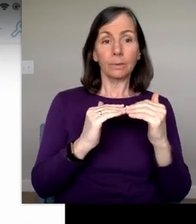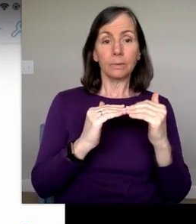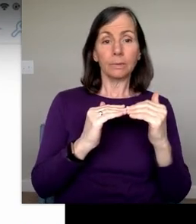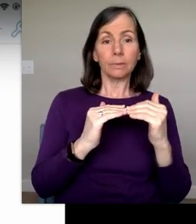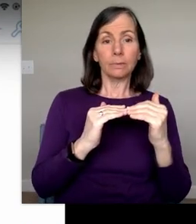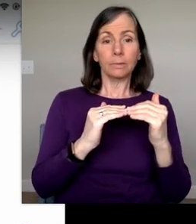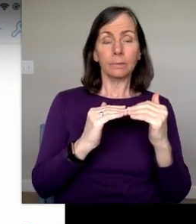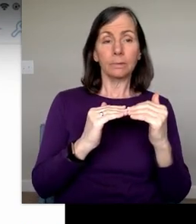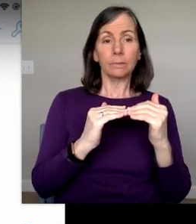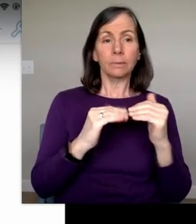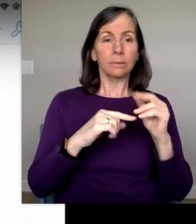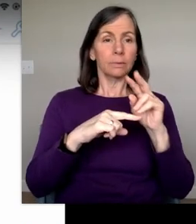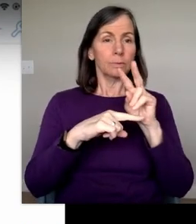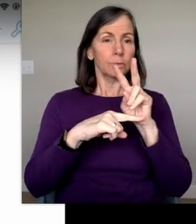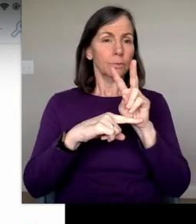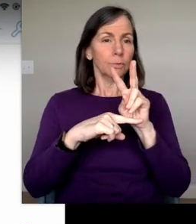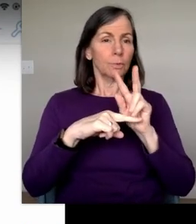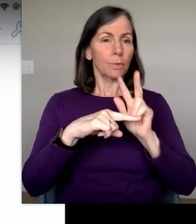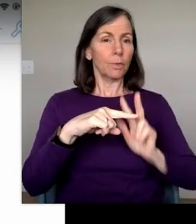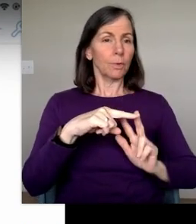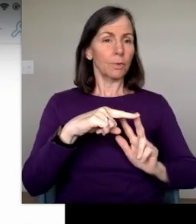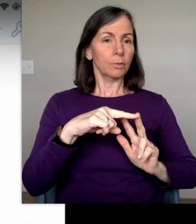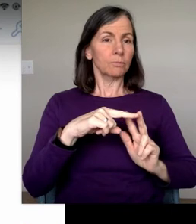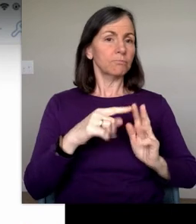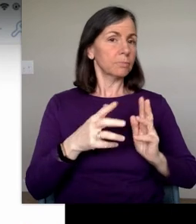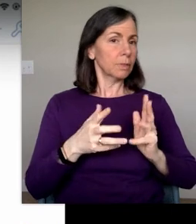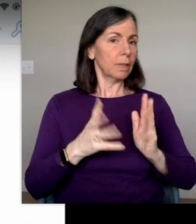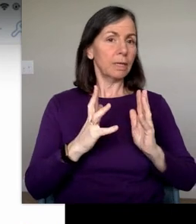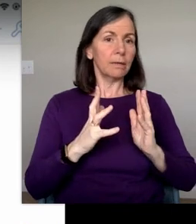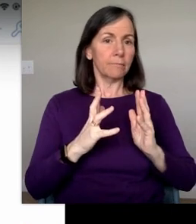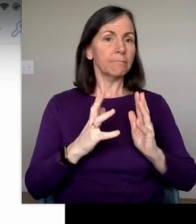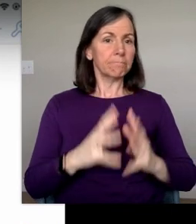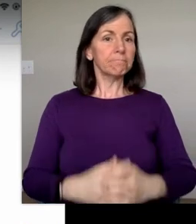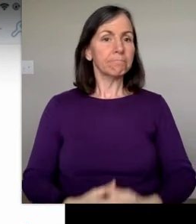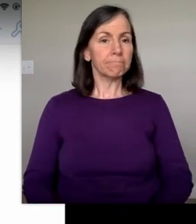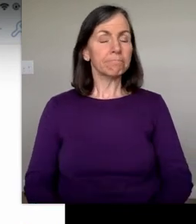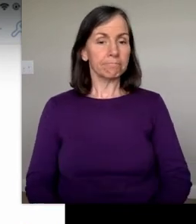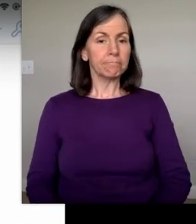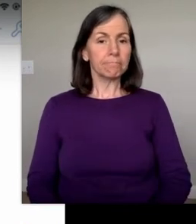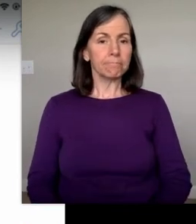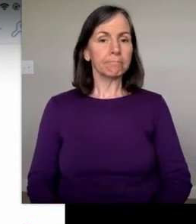we can just leave this as a fraction, 2/3.